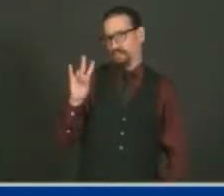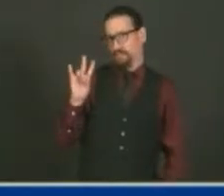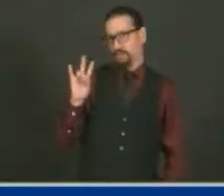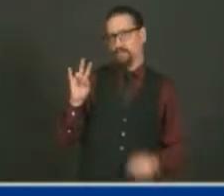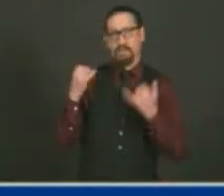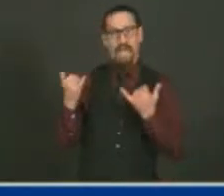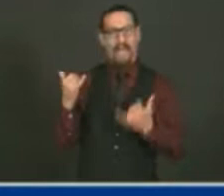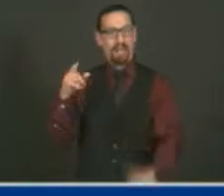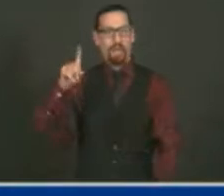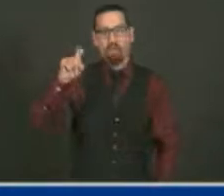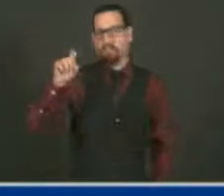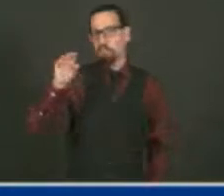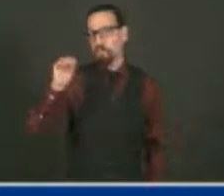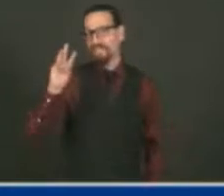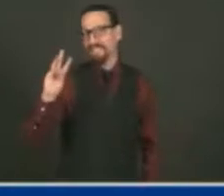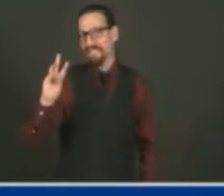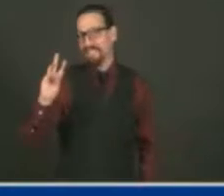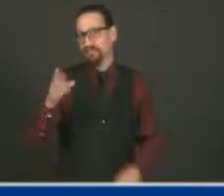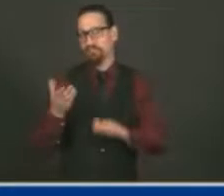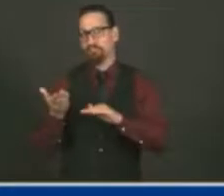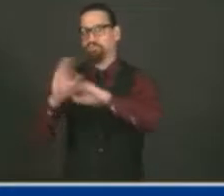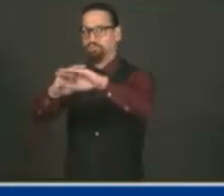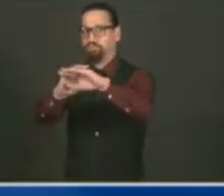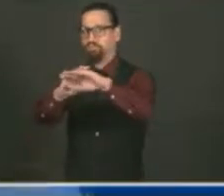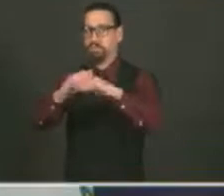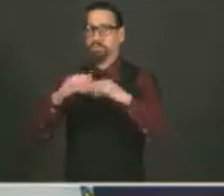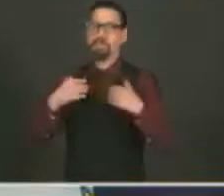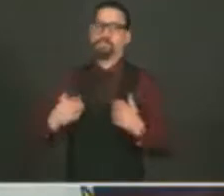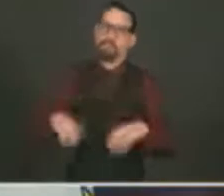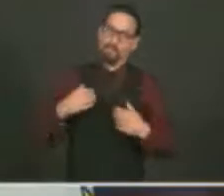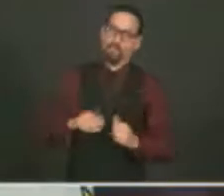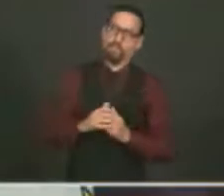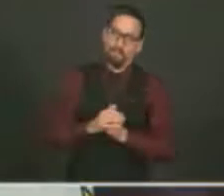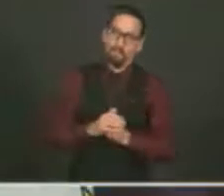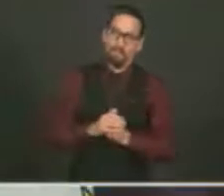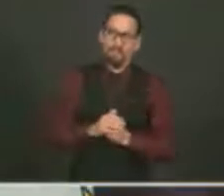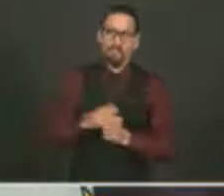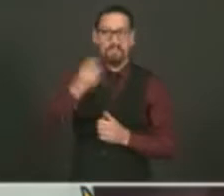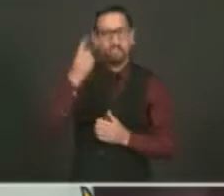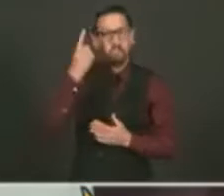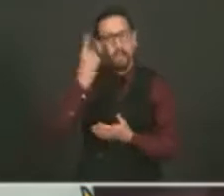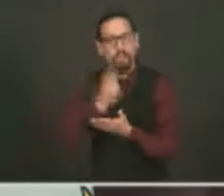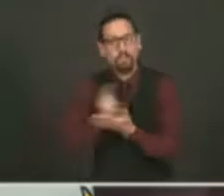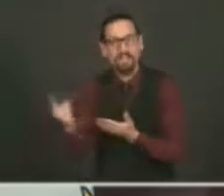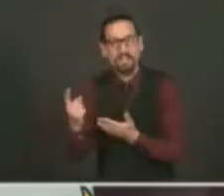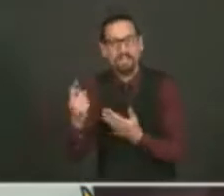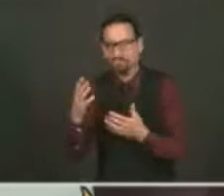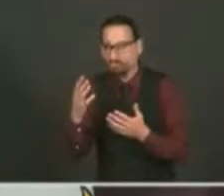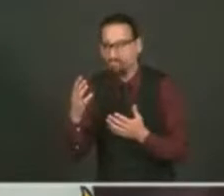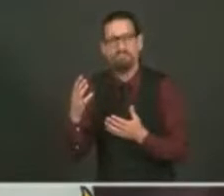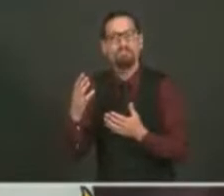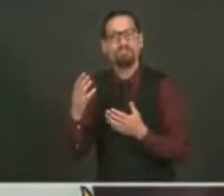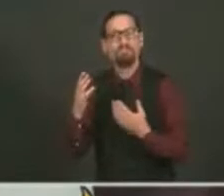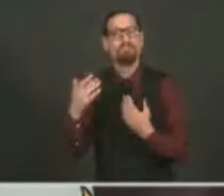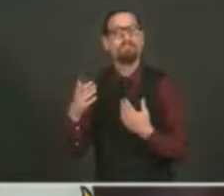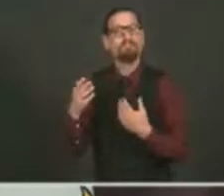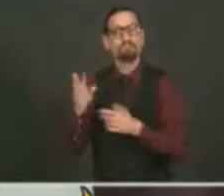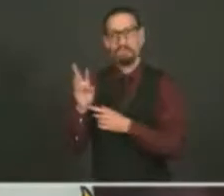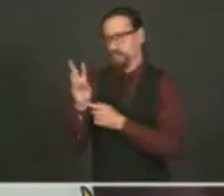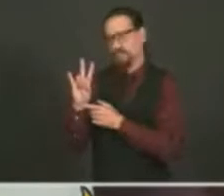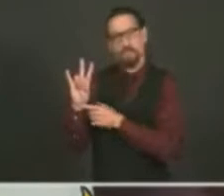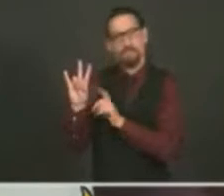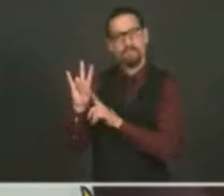compared to the previous week of 67. So in the space of a week, we went from 67